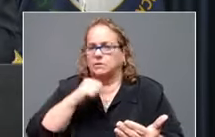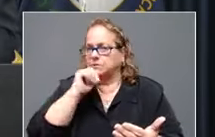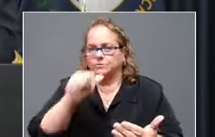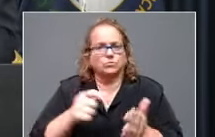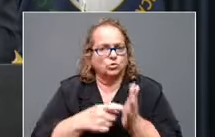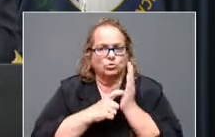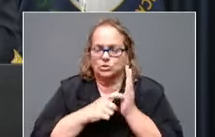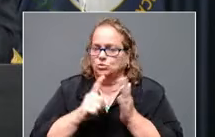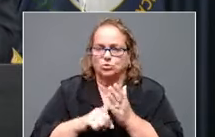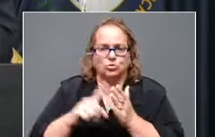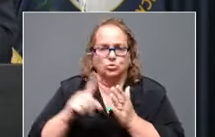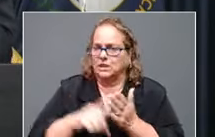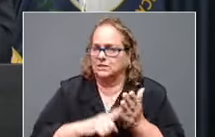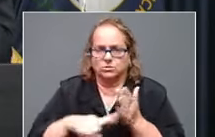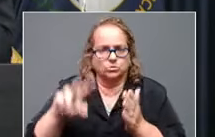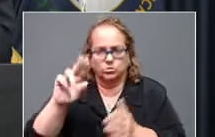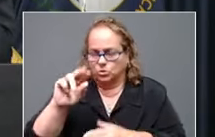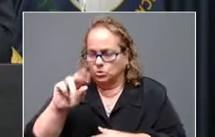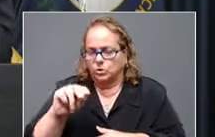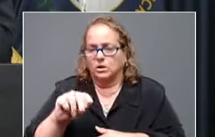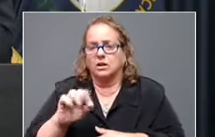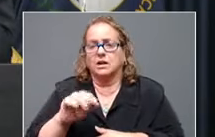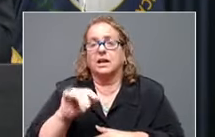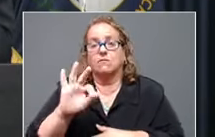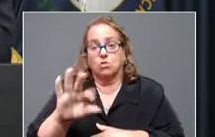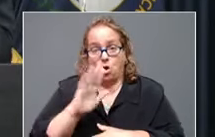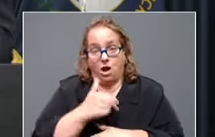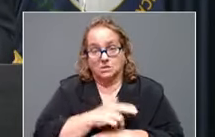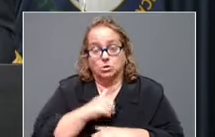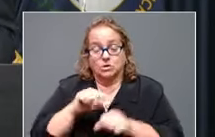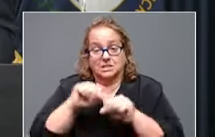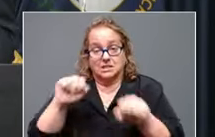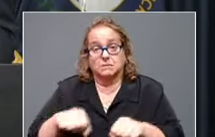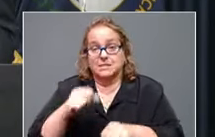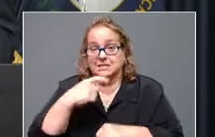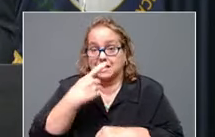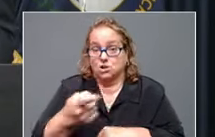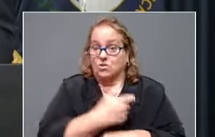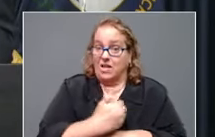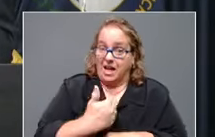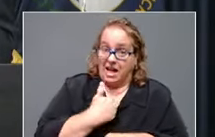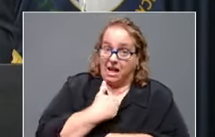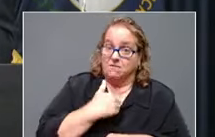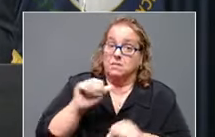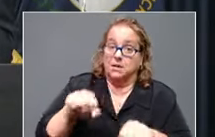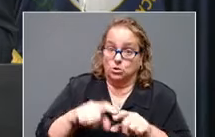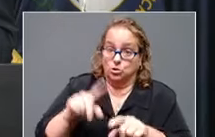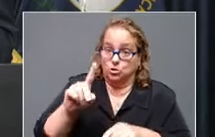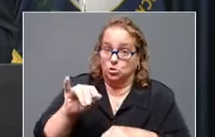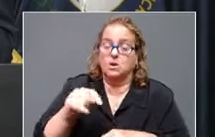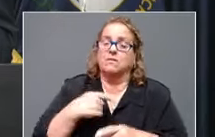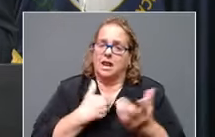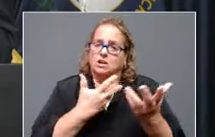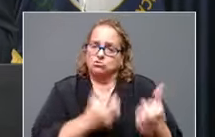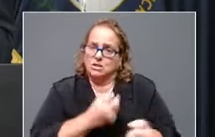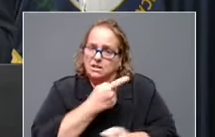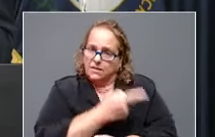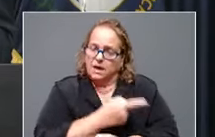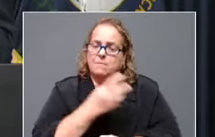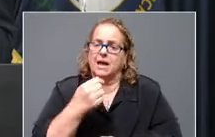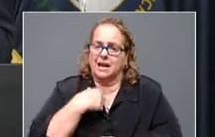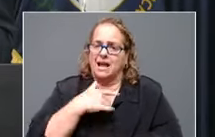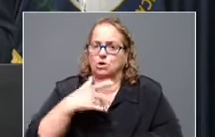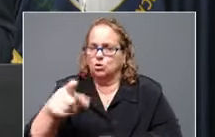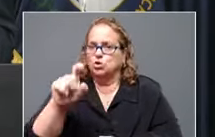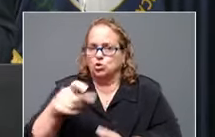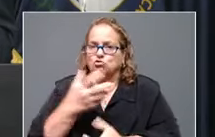we've already seen school districts go back and forth with recommendations versus requirements. For example, Floyd County, New Albany, it's gotten plenty of pushback and